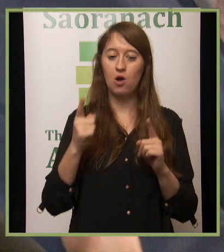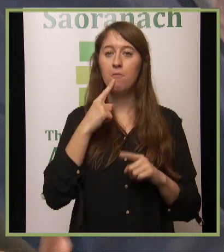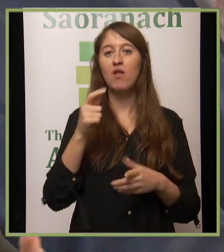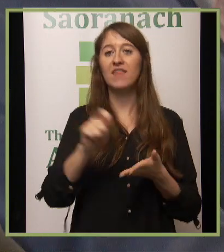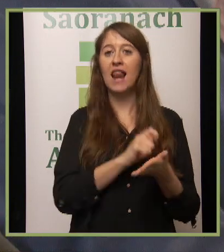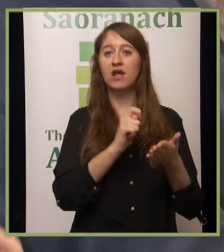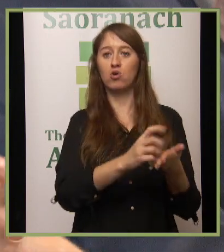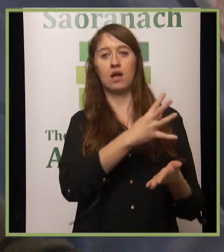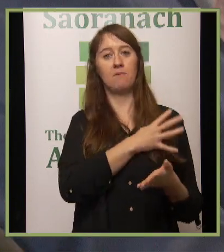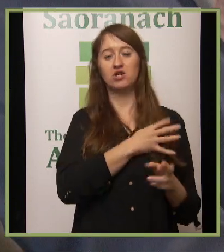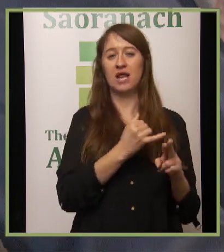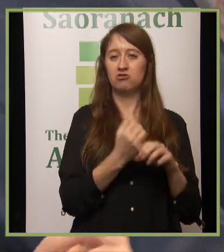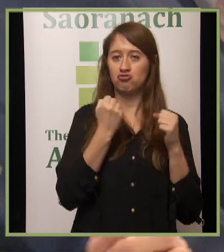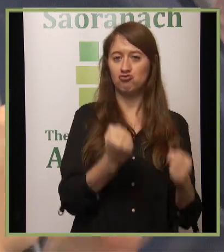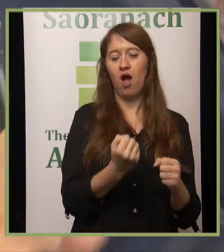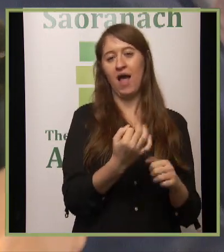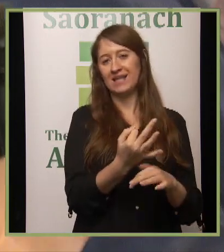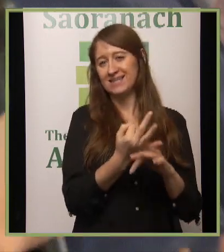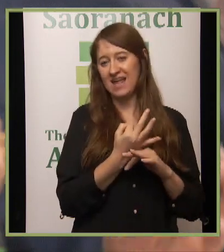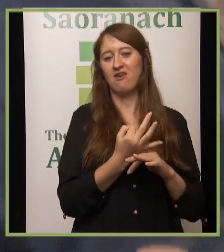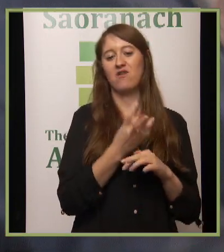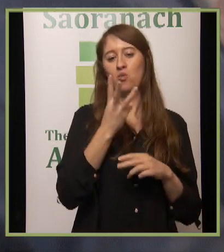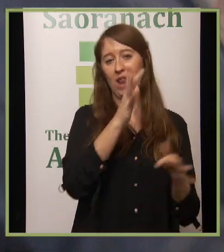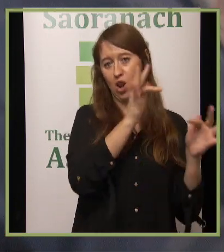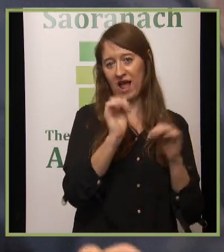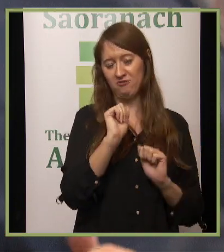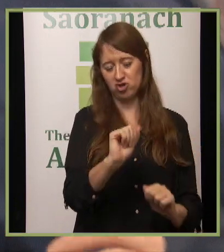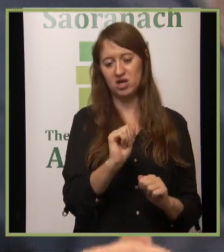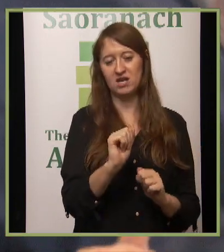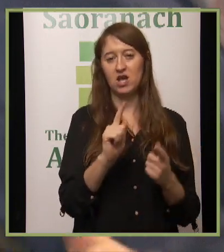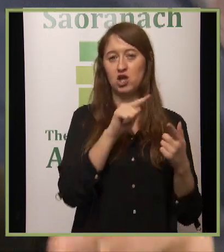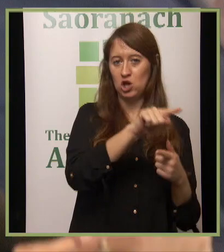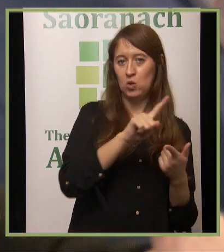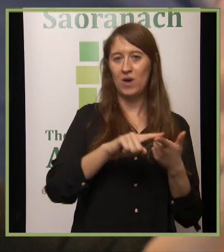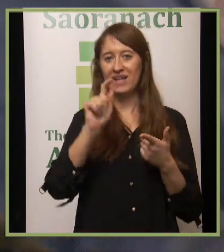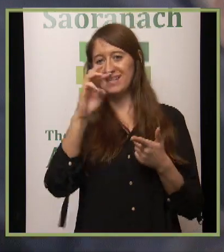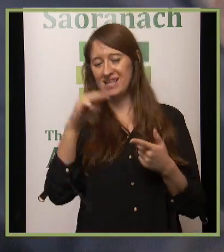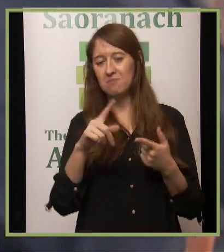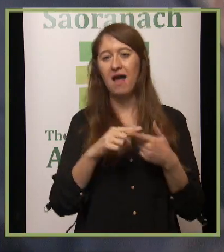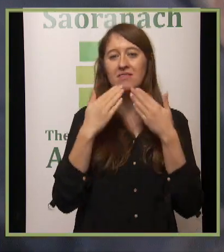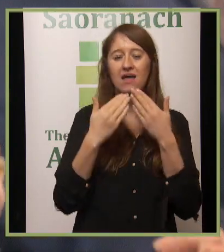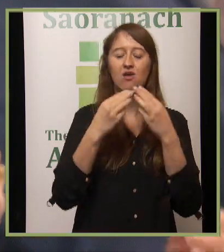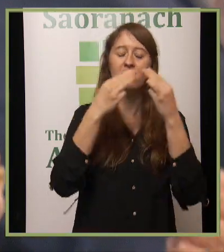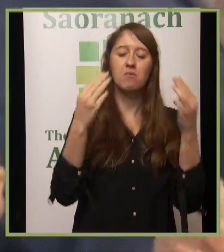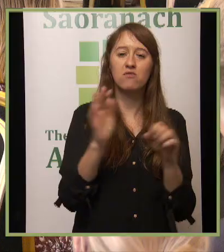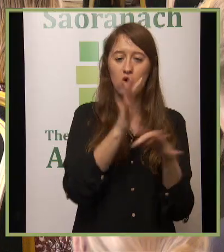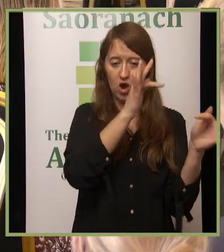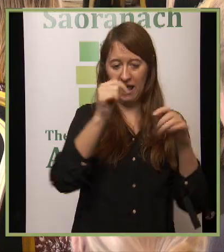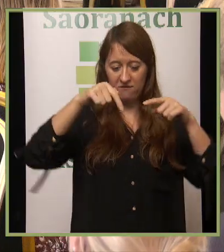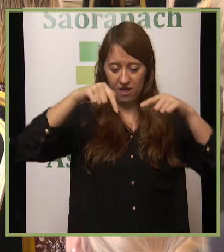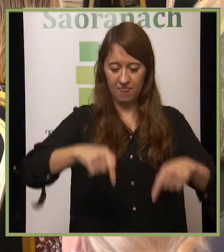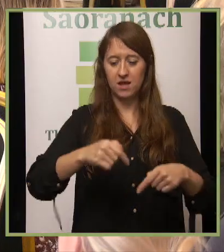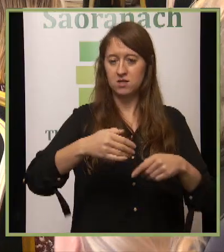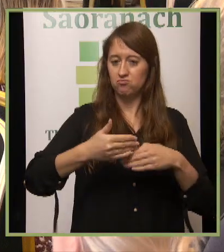very, very safe hands with you and with Tim on the team as well. And thank you for looking after this so well, and I